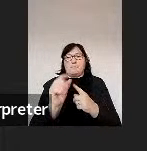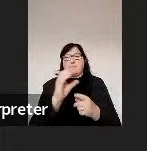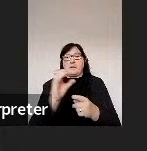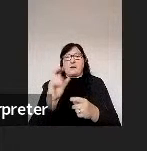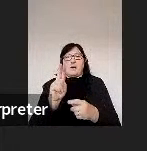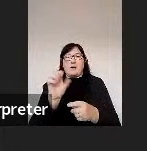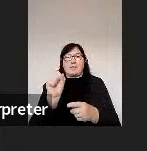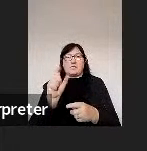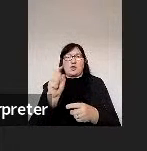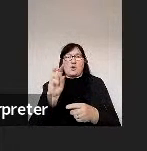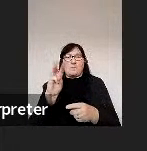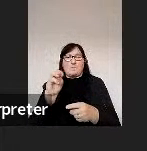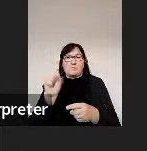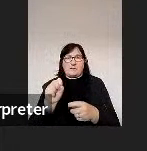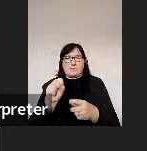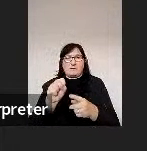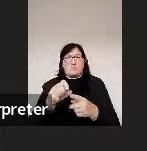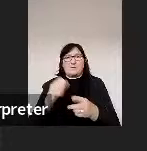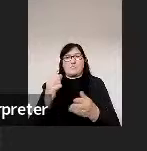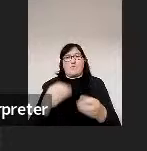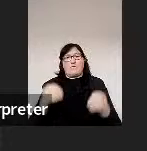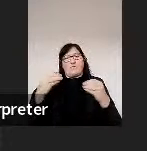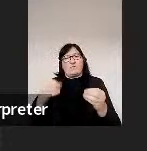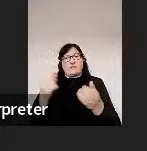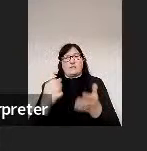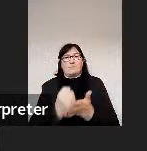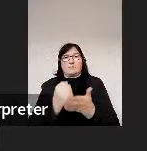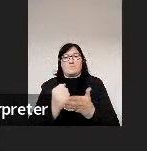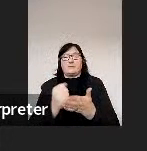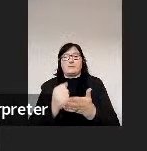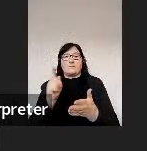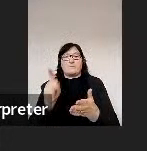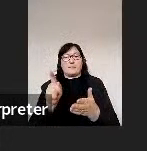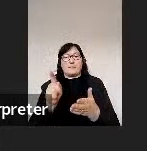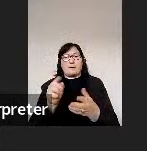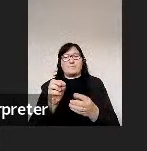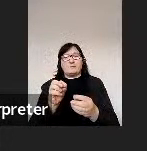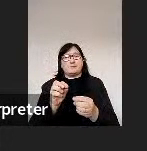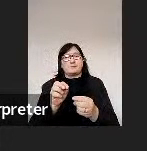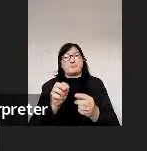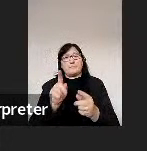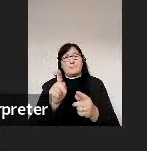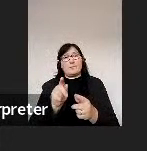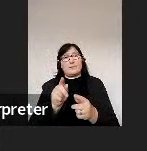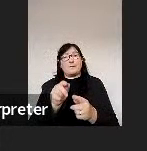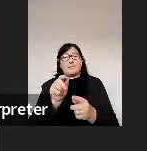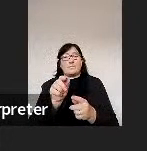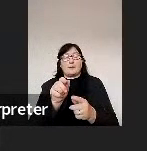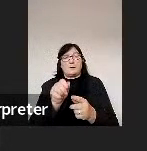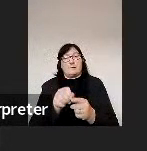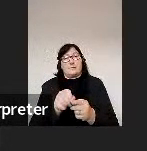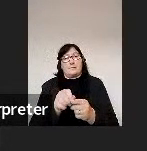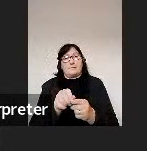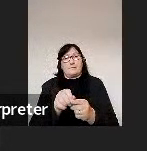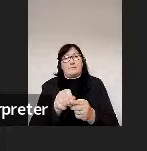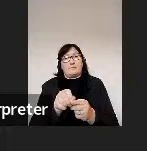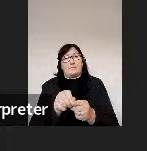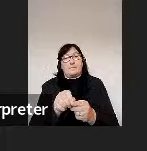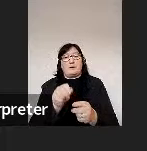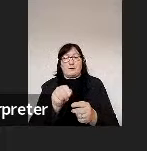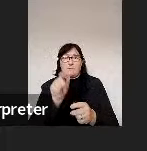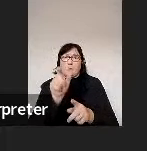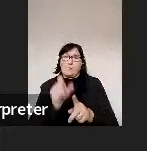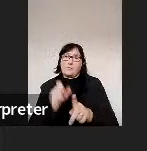In that process, please ensure that the employees that you have entrusted with performing customs